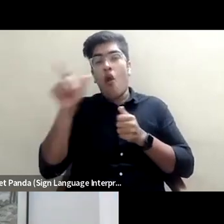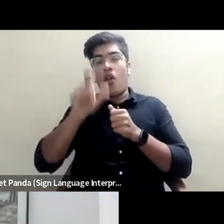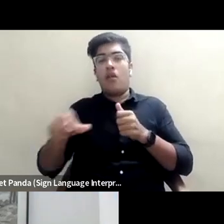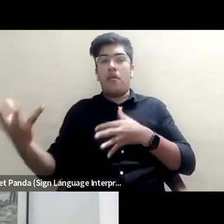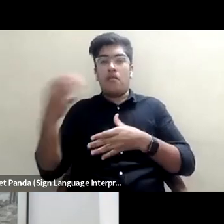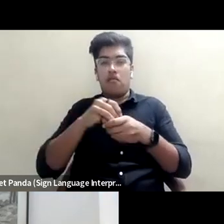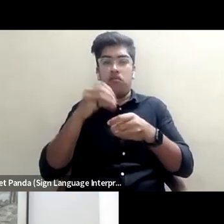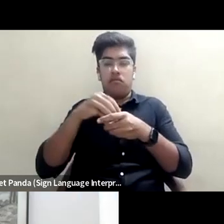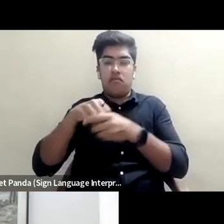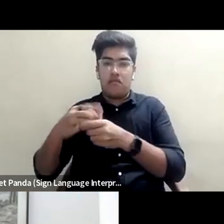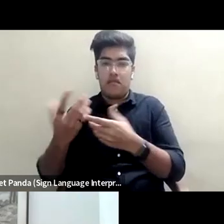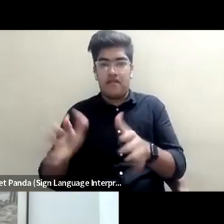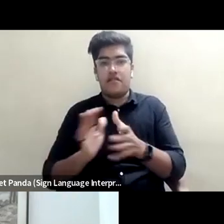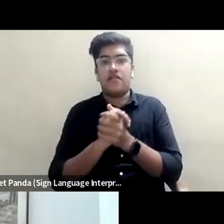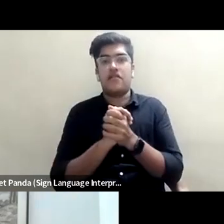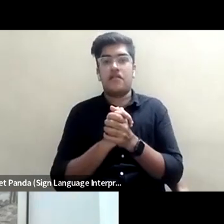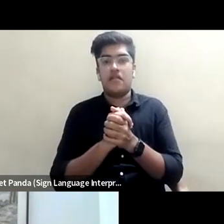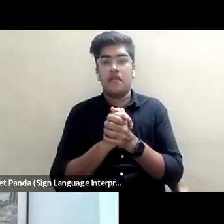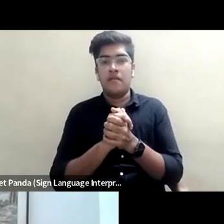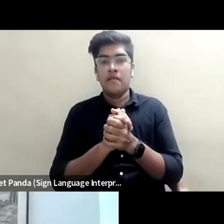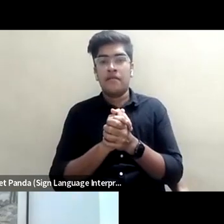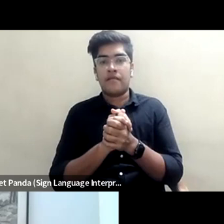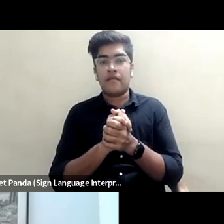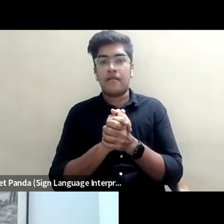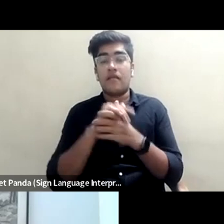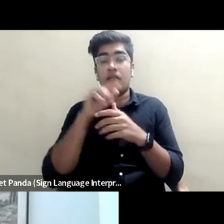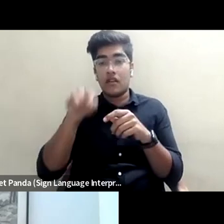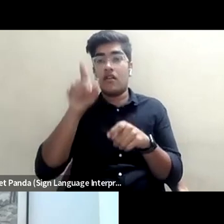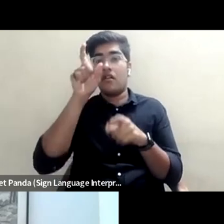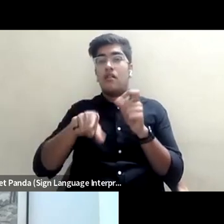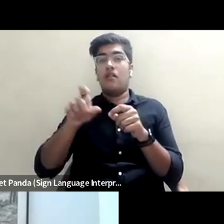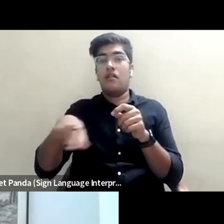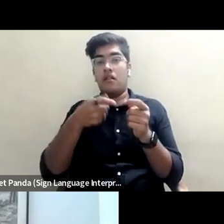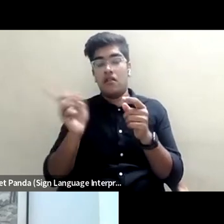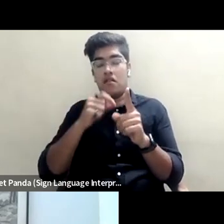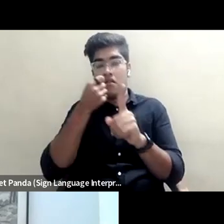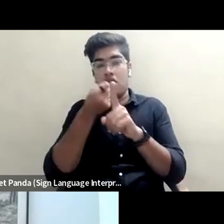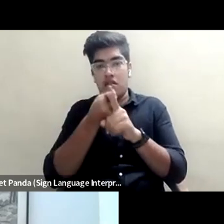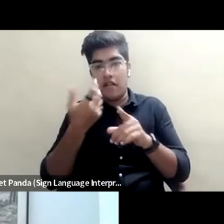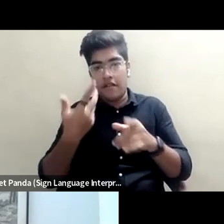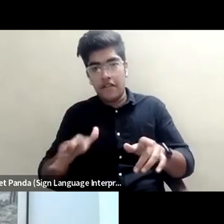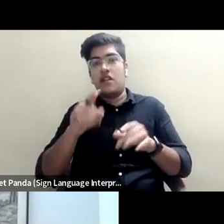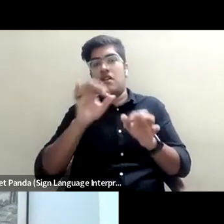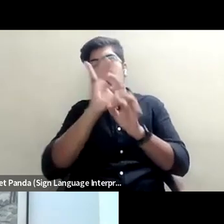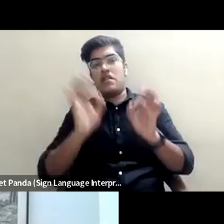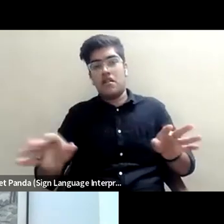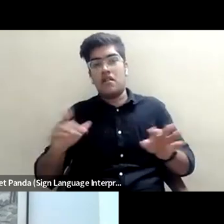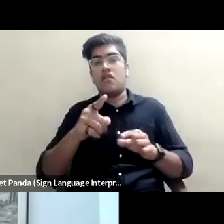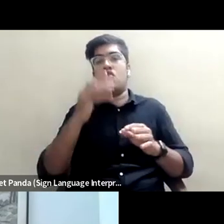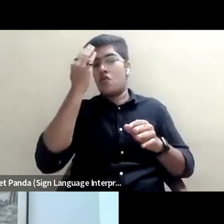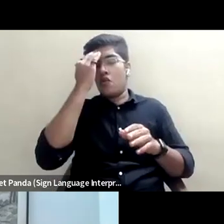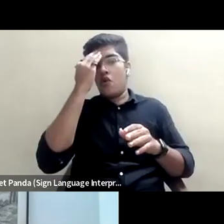it. And they fought for it. They were ready to make